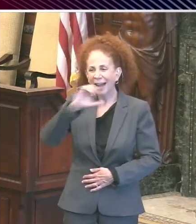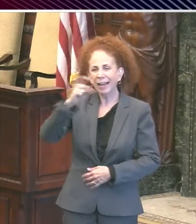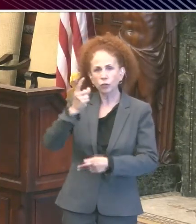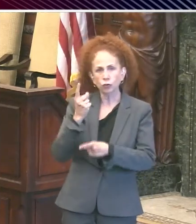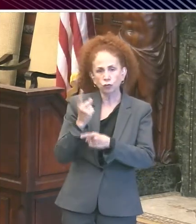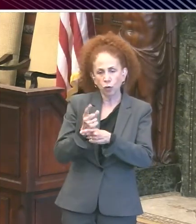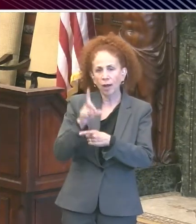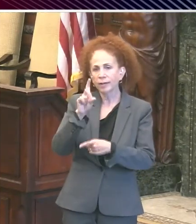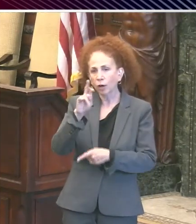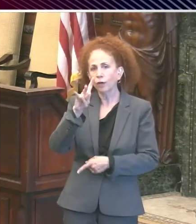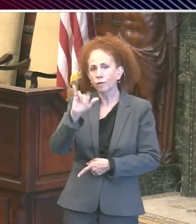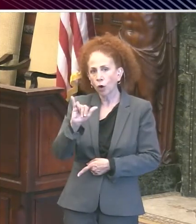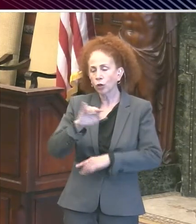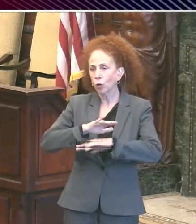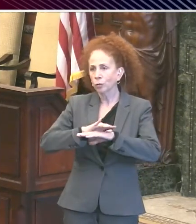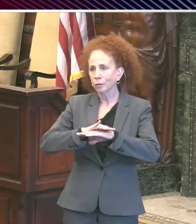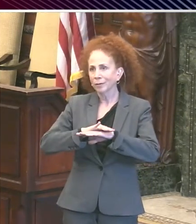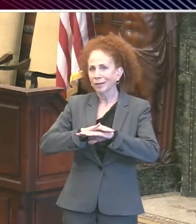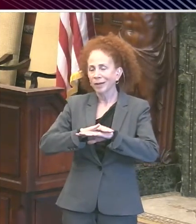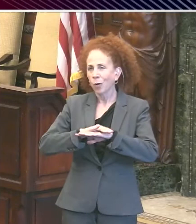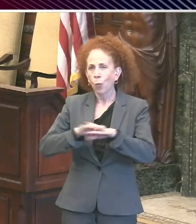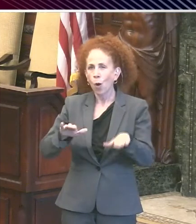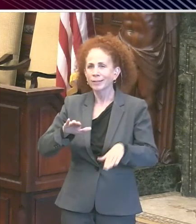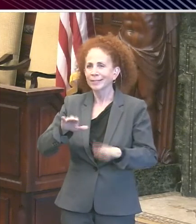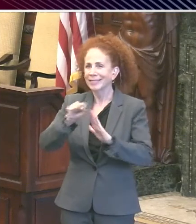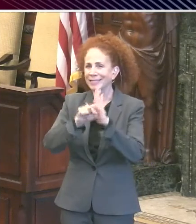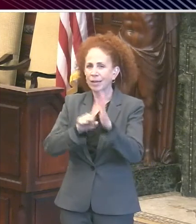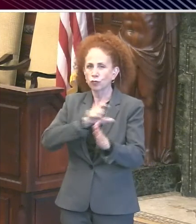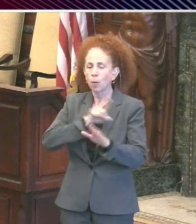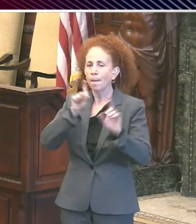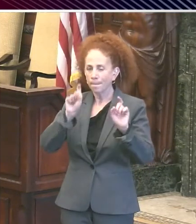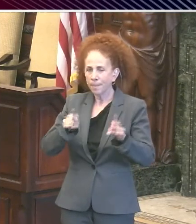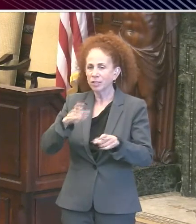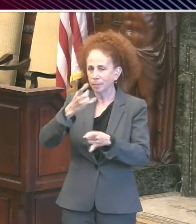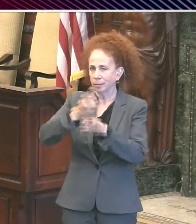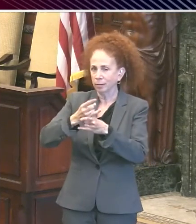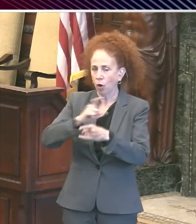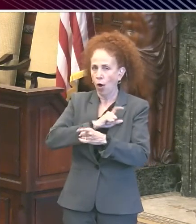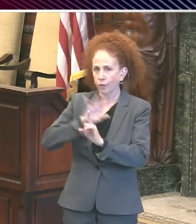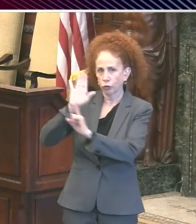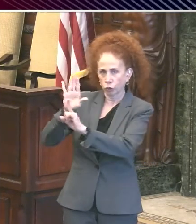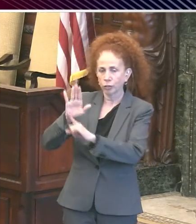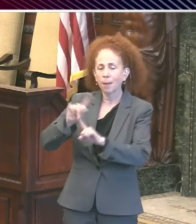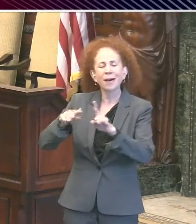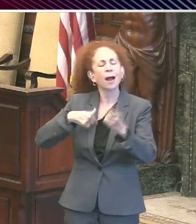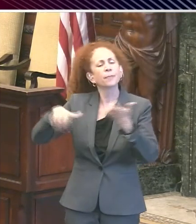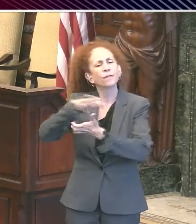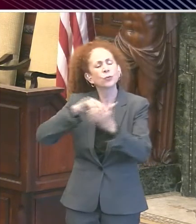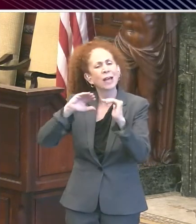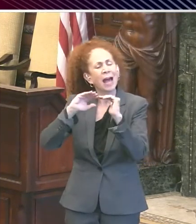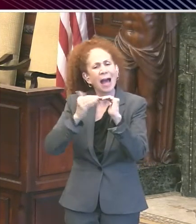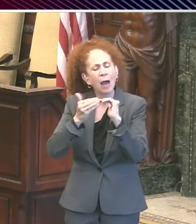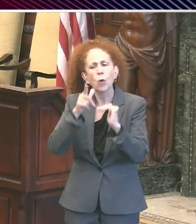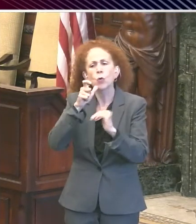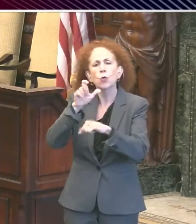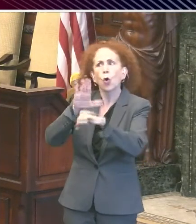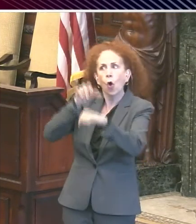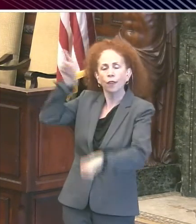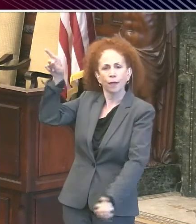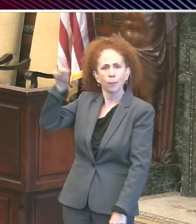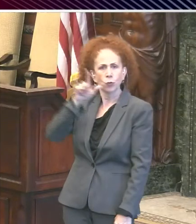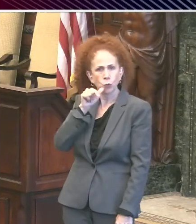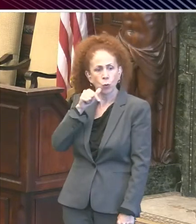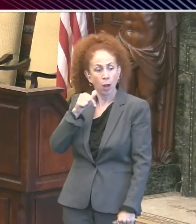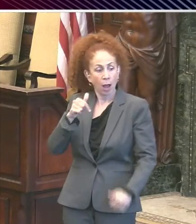right. Dr. Farley wasn't state troopers. It must have been the LCB officers. I'm just confused as how, who calls them? Because I